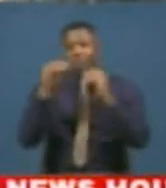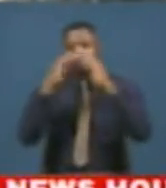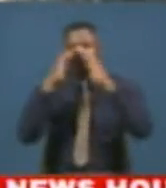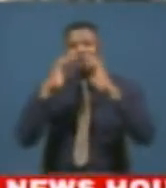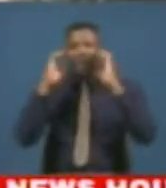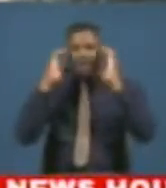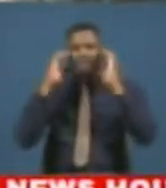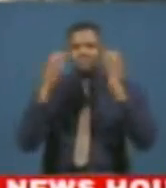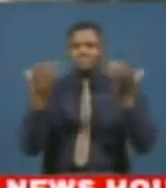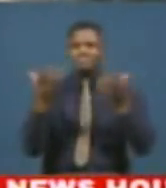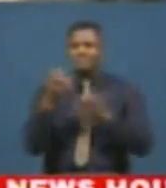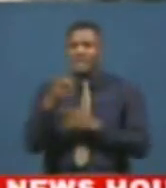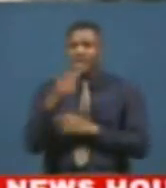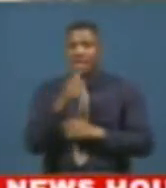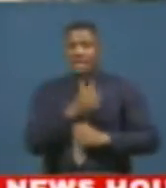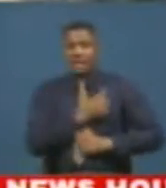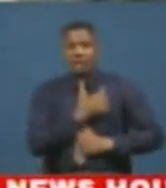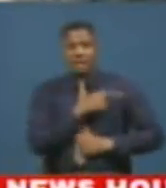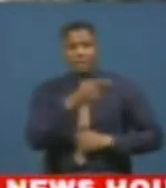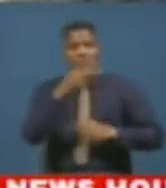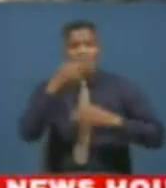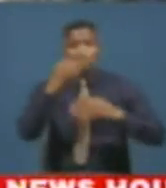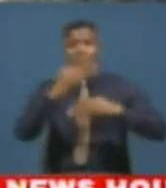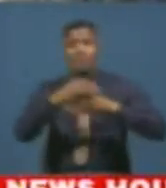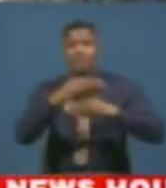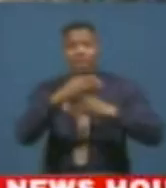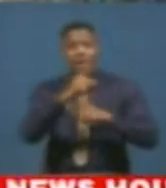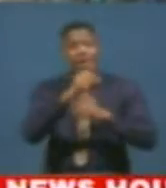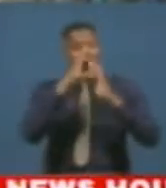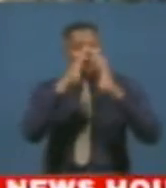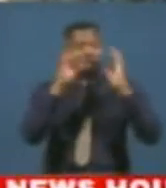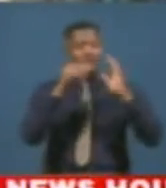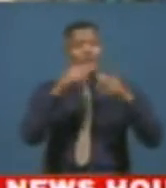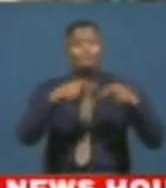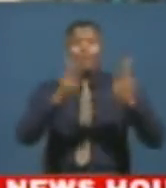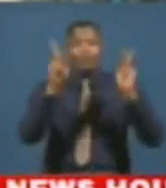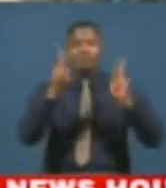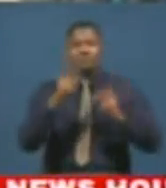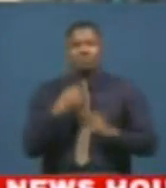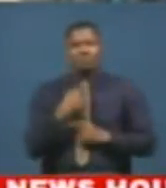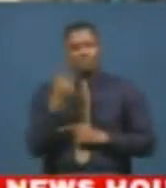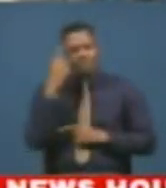least I got for no cry, yes, and can get no Shebia, Roma, and can be